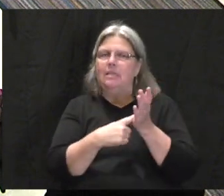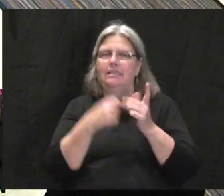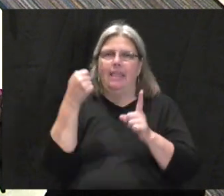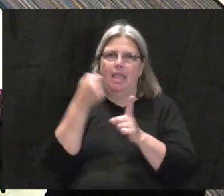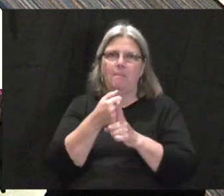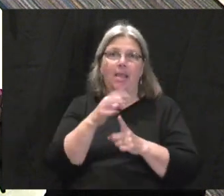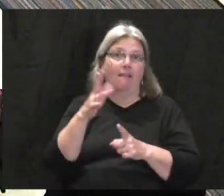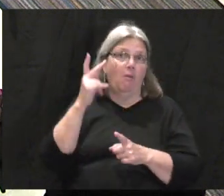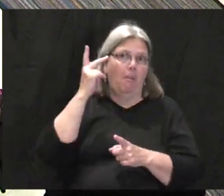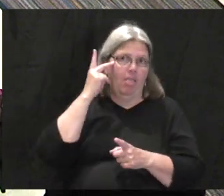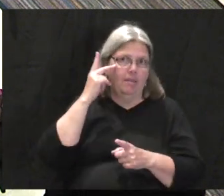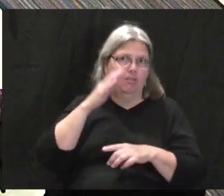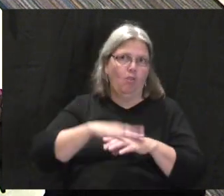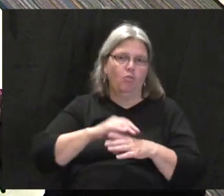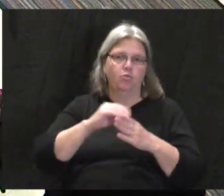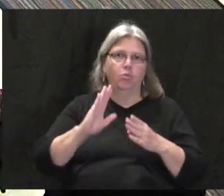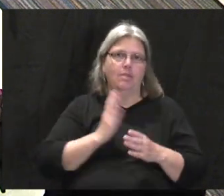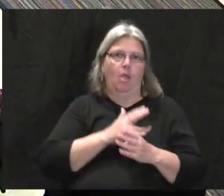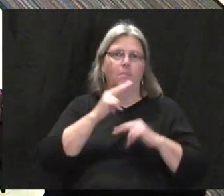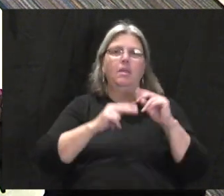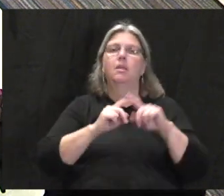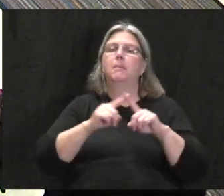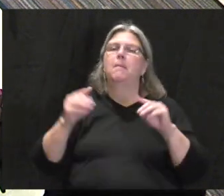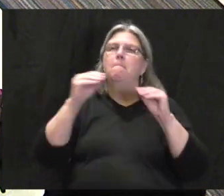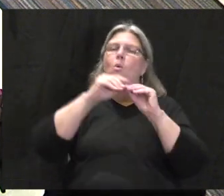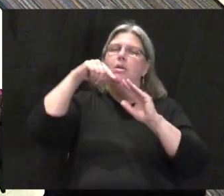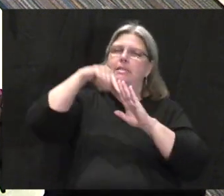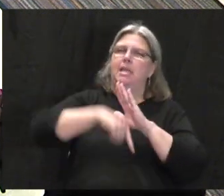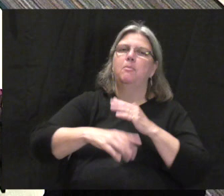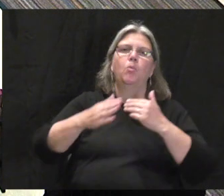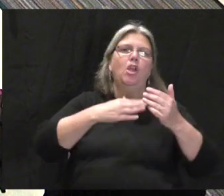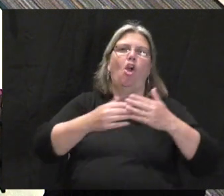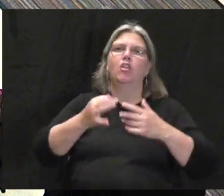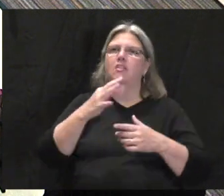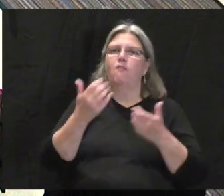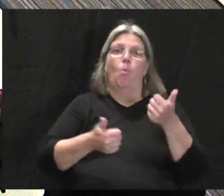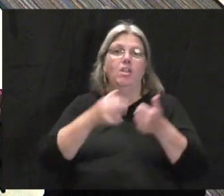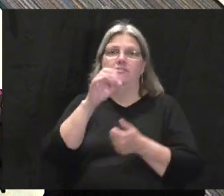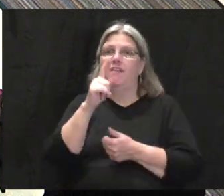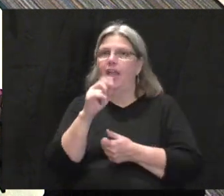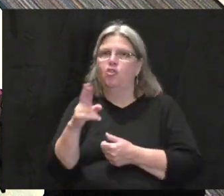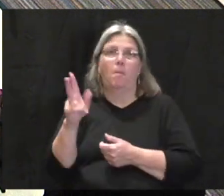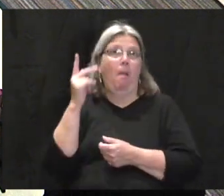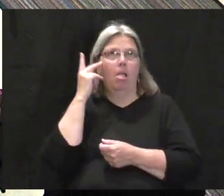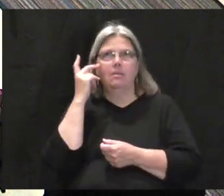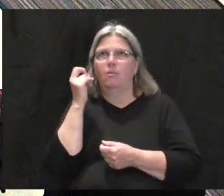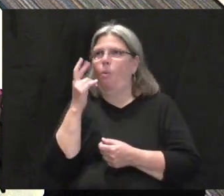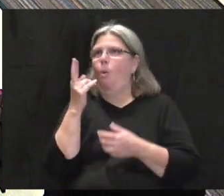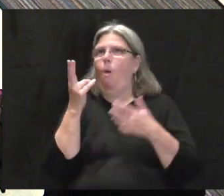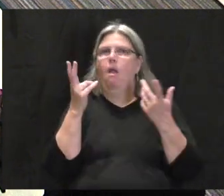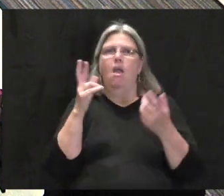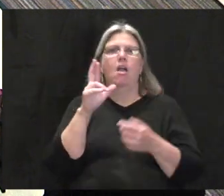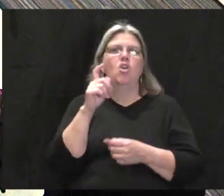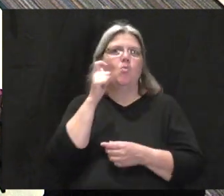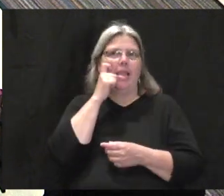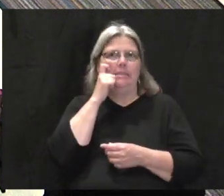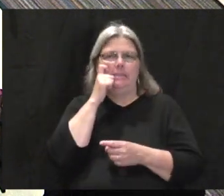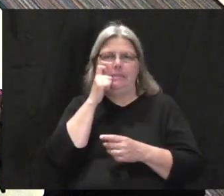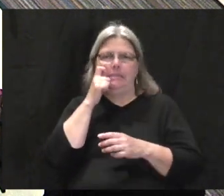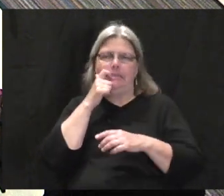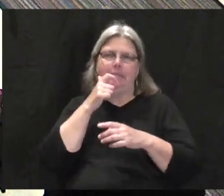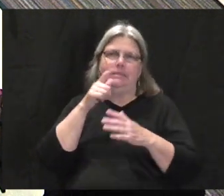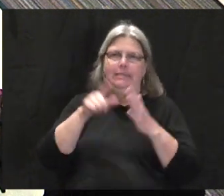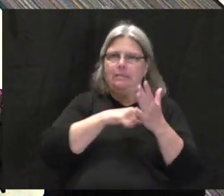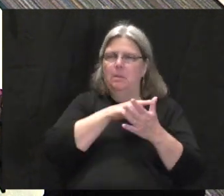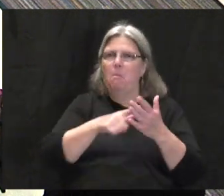it is, what we dealt with was, how do we increase understanding? and how, as you know, as educators,